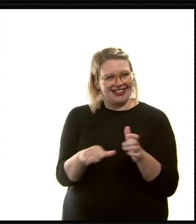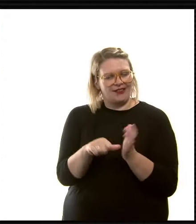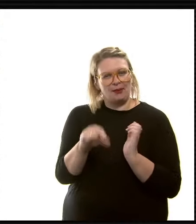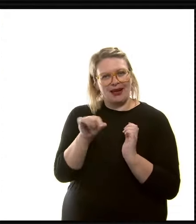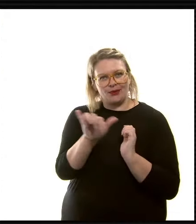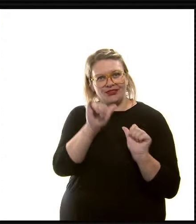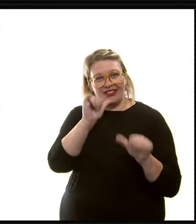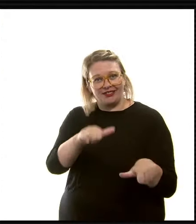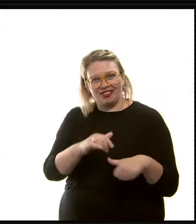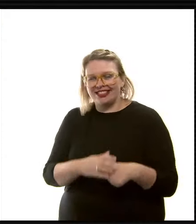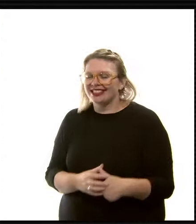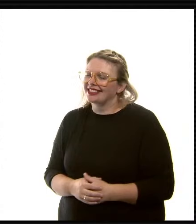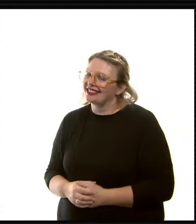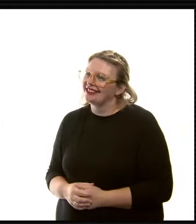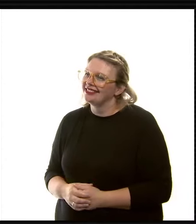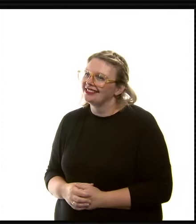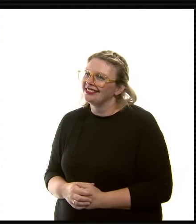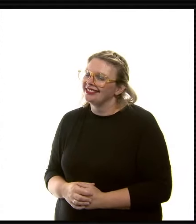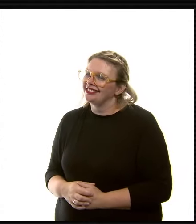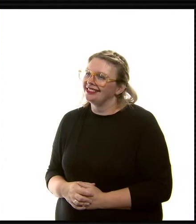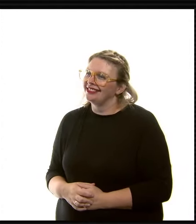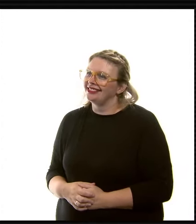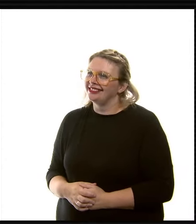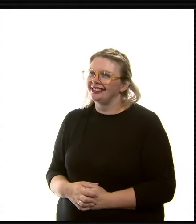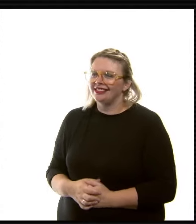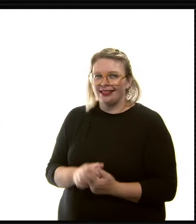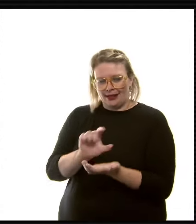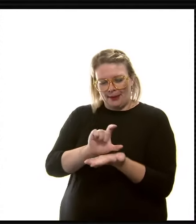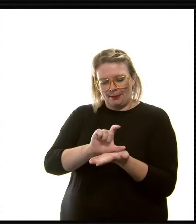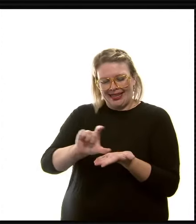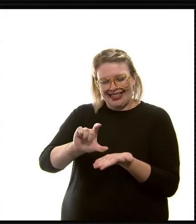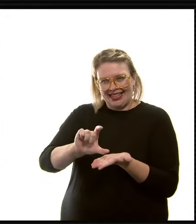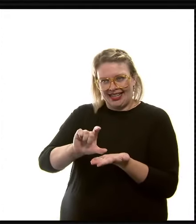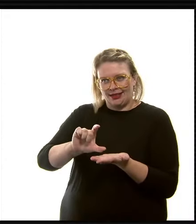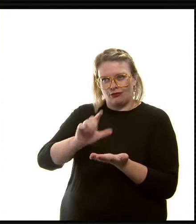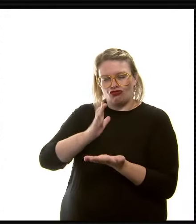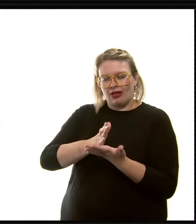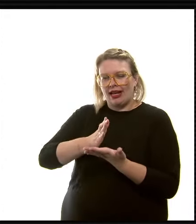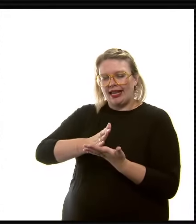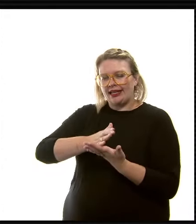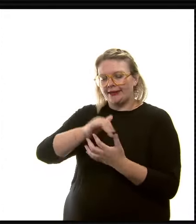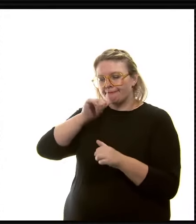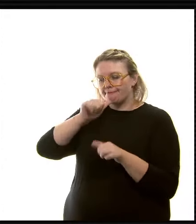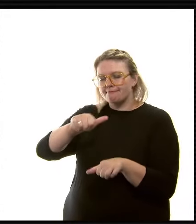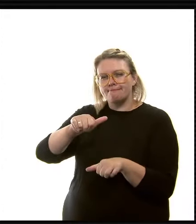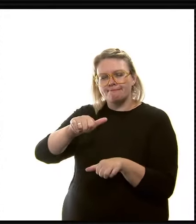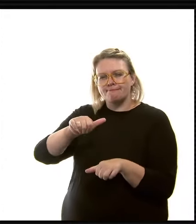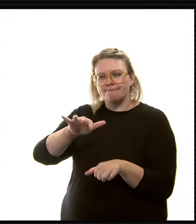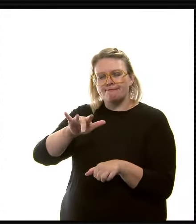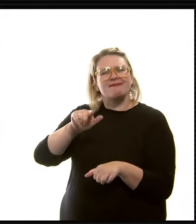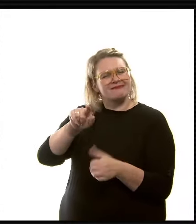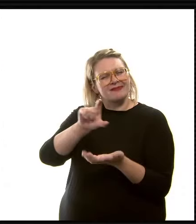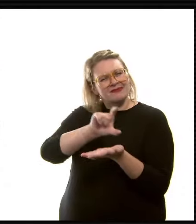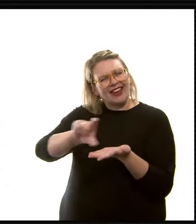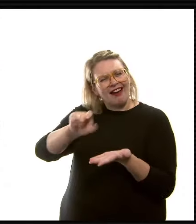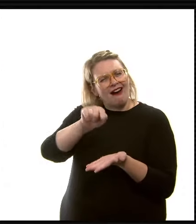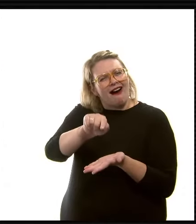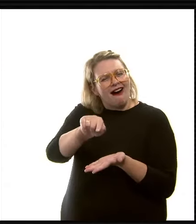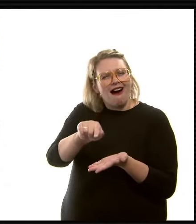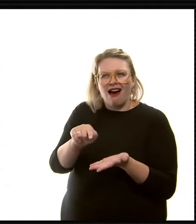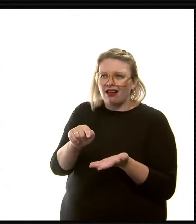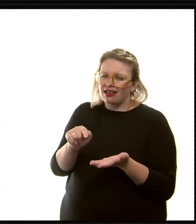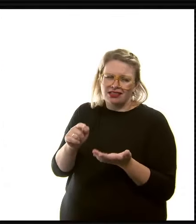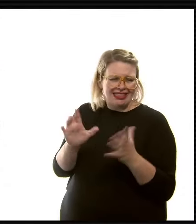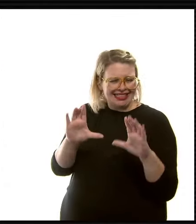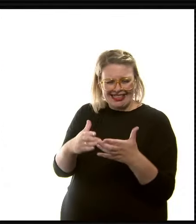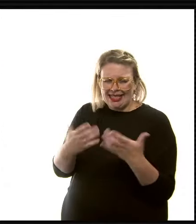Honestly, I know we're talking about the minifigures, but really it's that. The LEGO design team have done an absolutely incredible